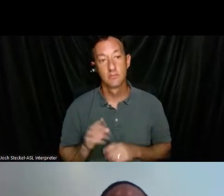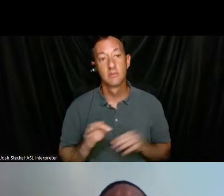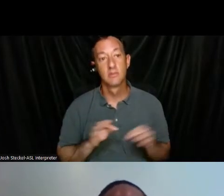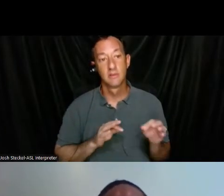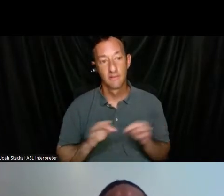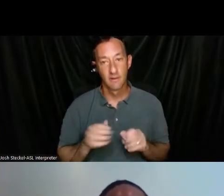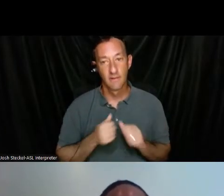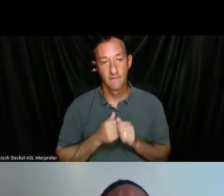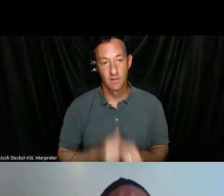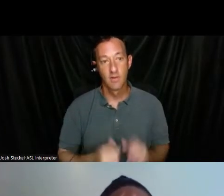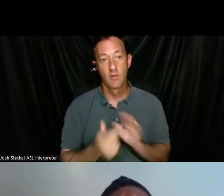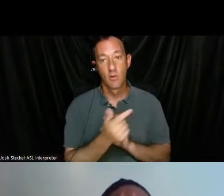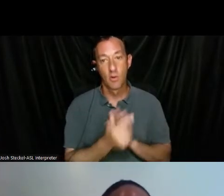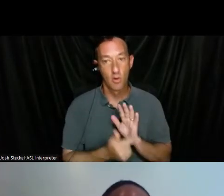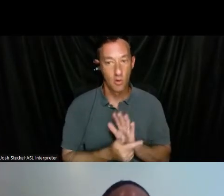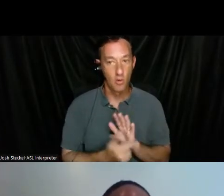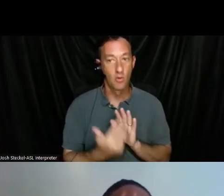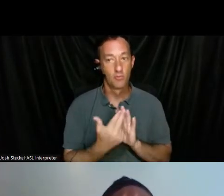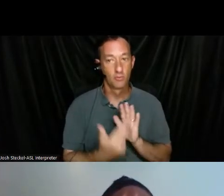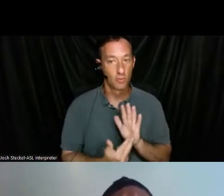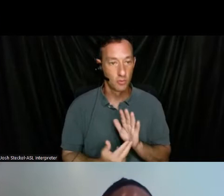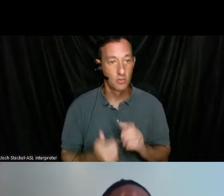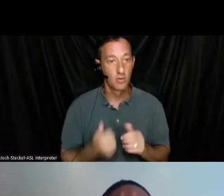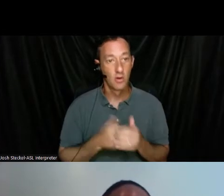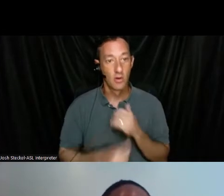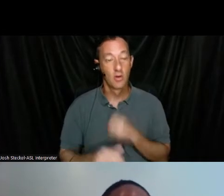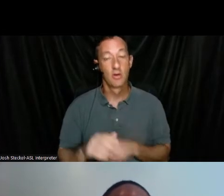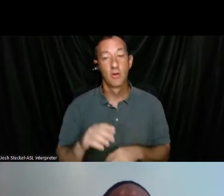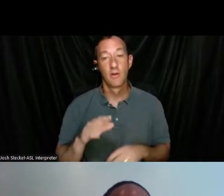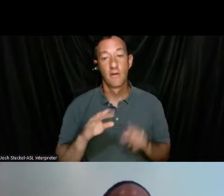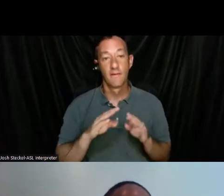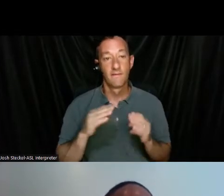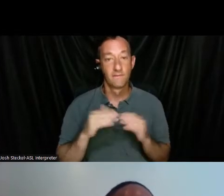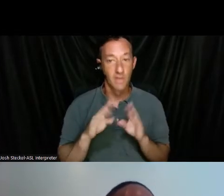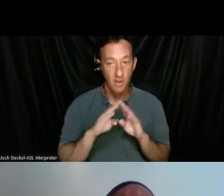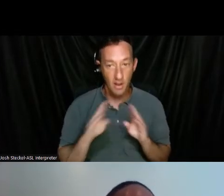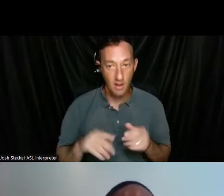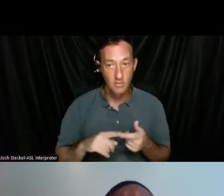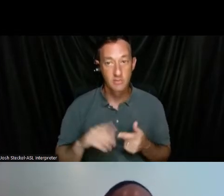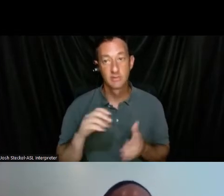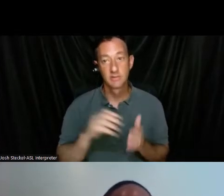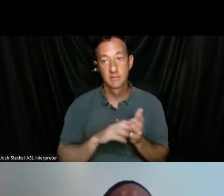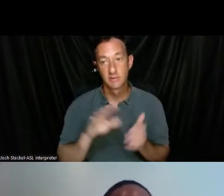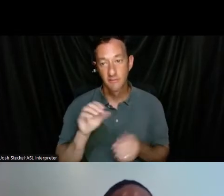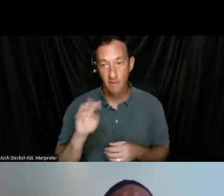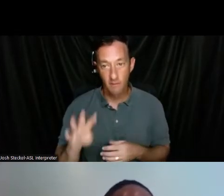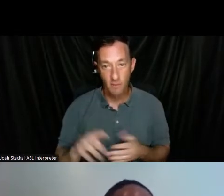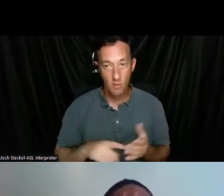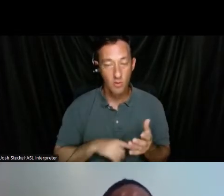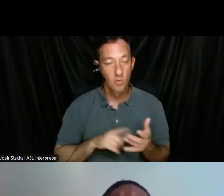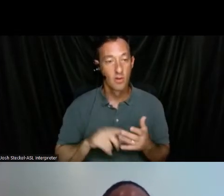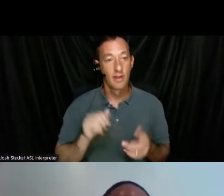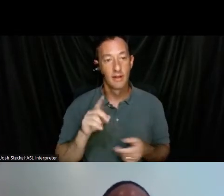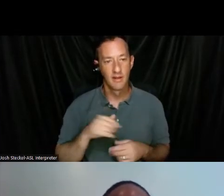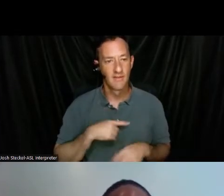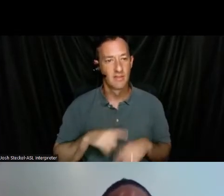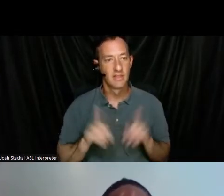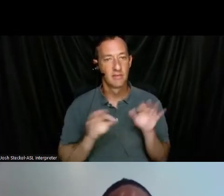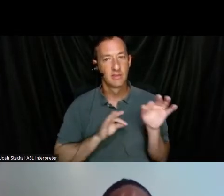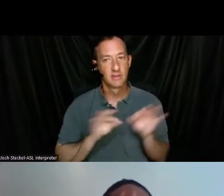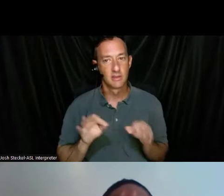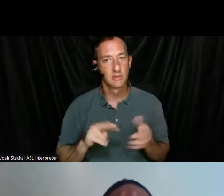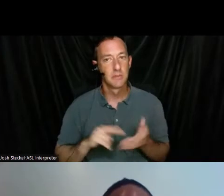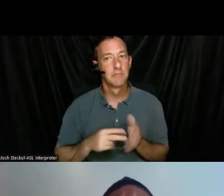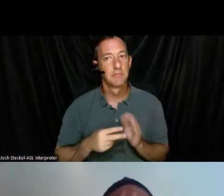and regulations, because under the Fair Housing Act, Section 504 and the ADA all include definitions of what constitutes a disability under